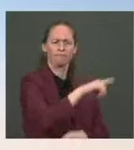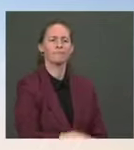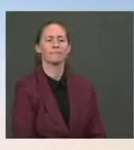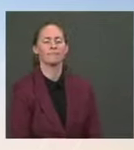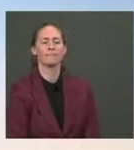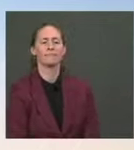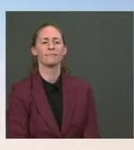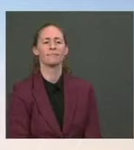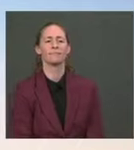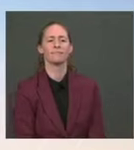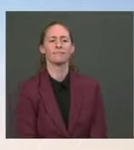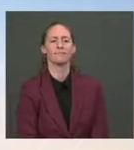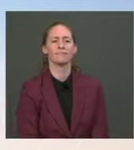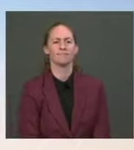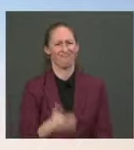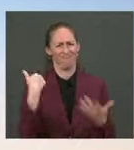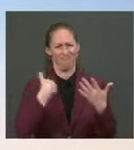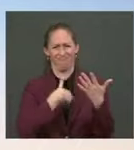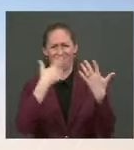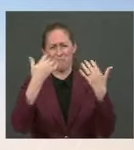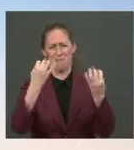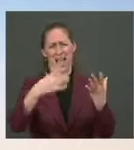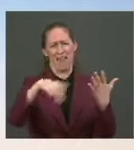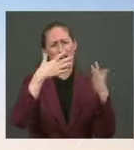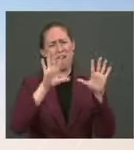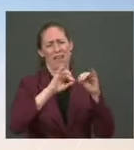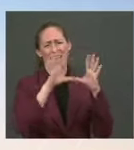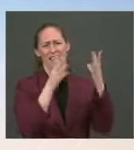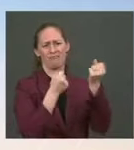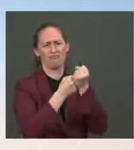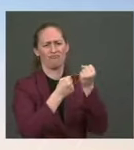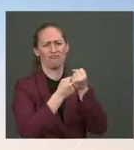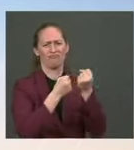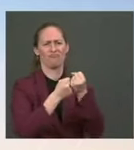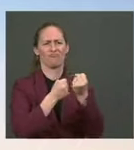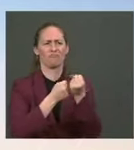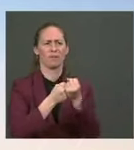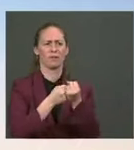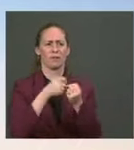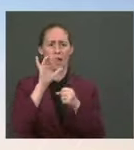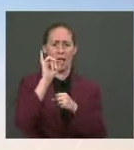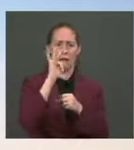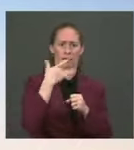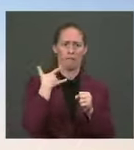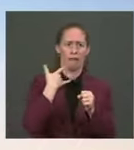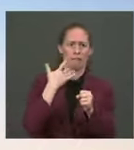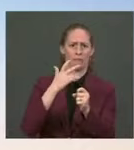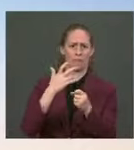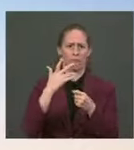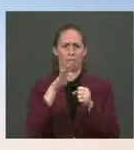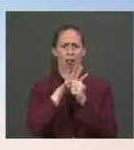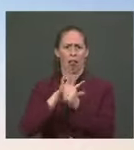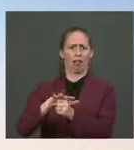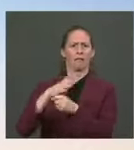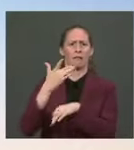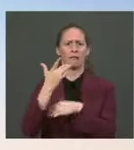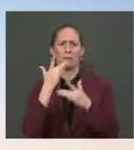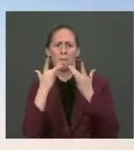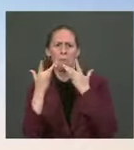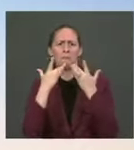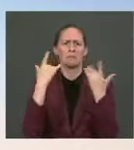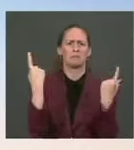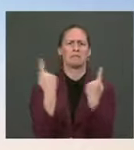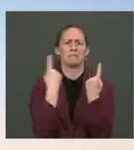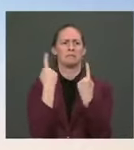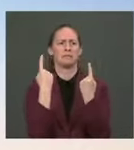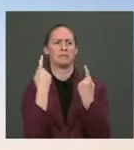had expressed support for in the past because they're either being pressured by special interests or by their own